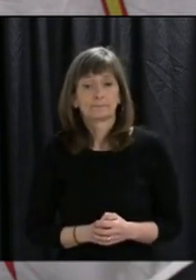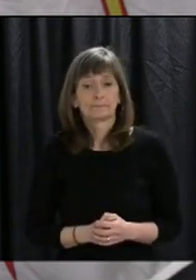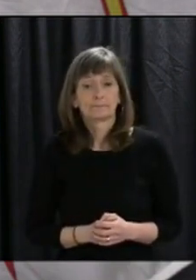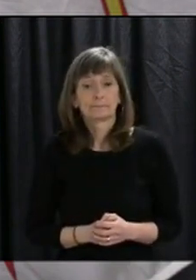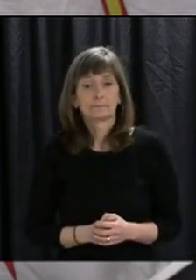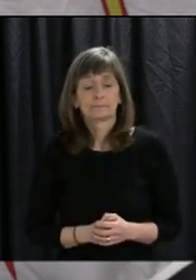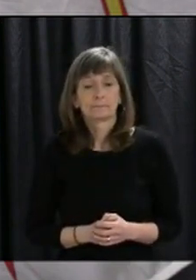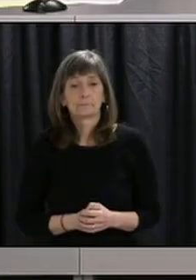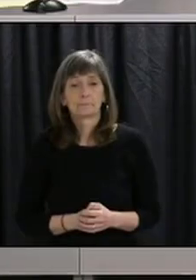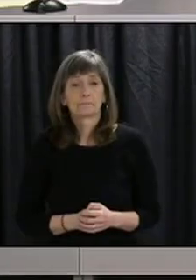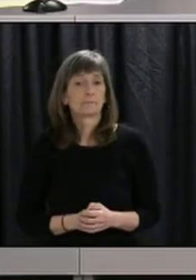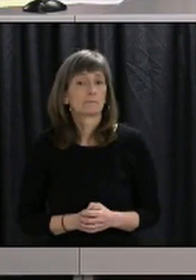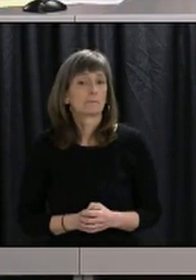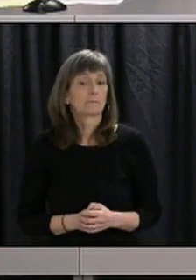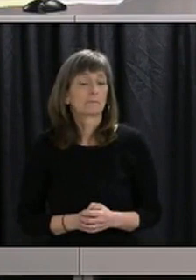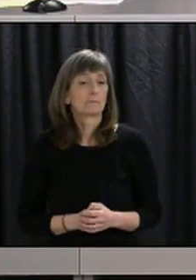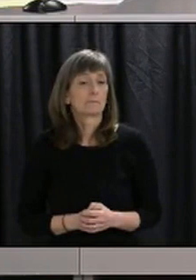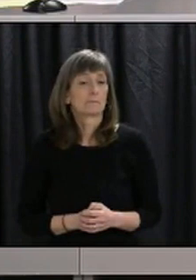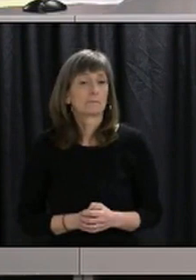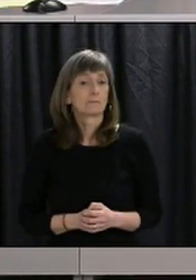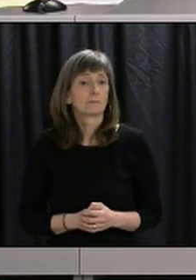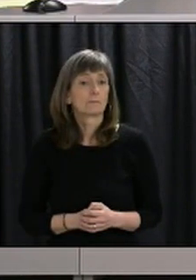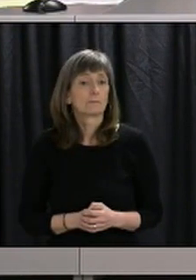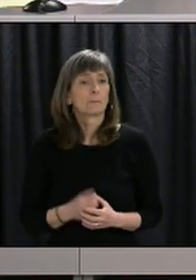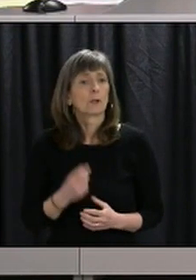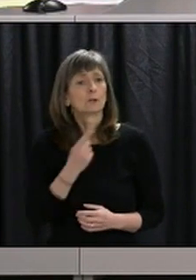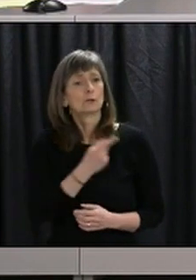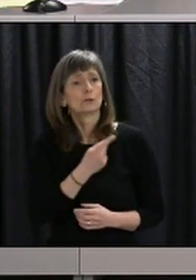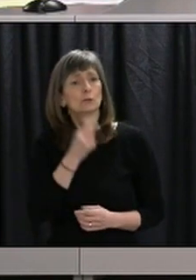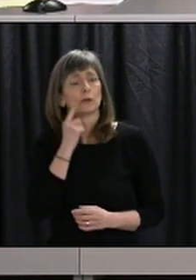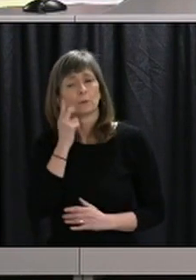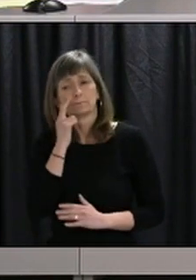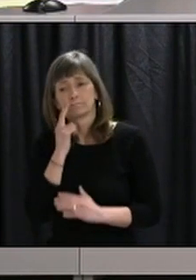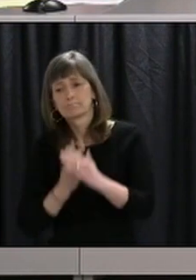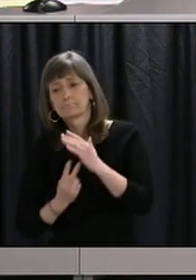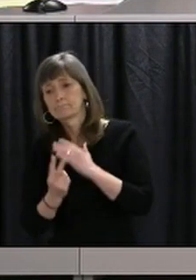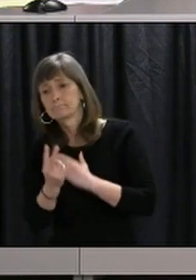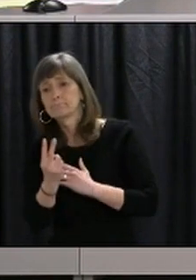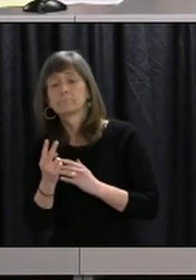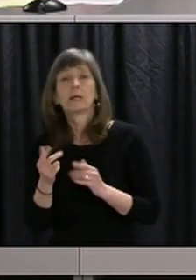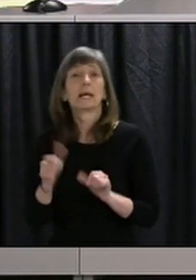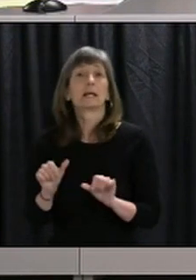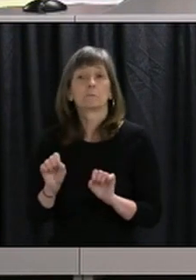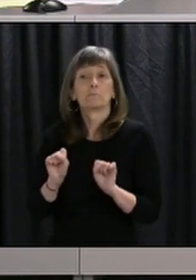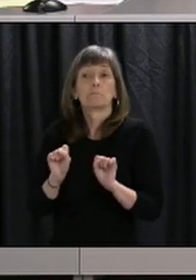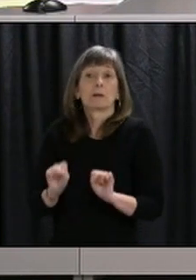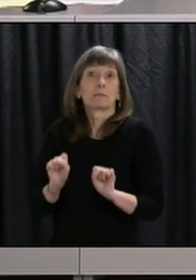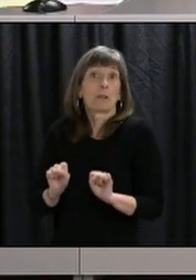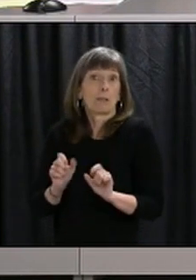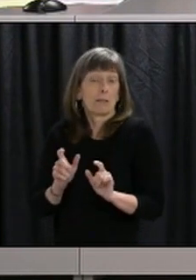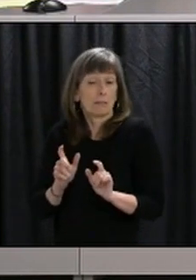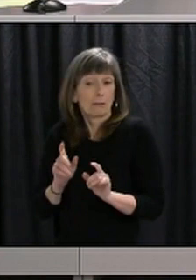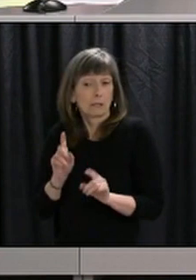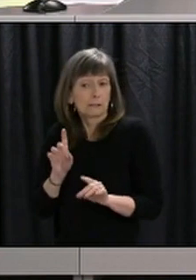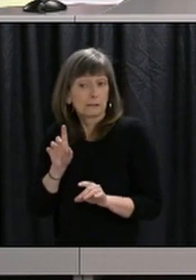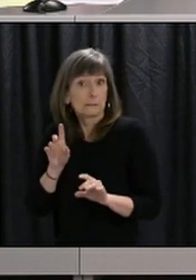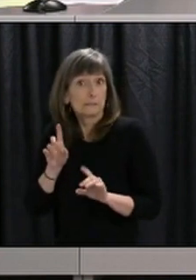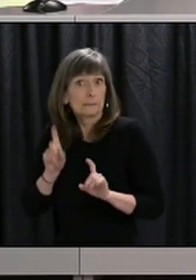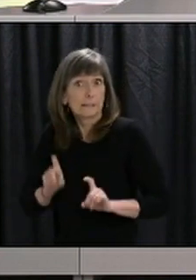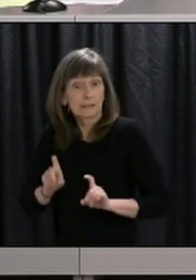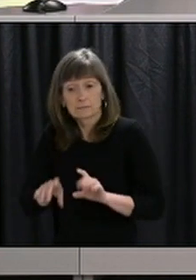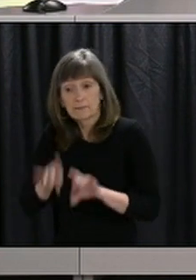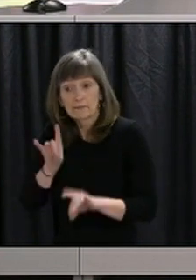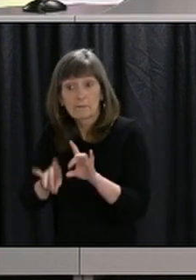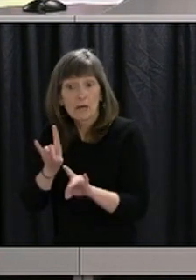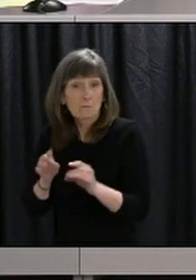And have you done any sort of estimates or modeling to look at how many cases may be out there, considering there are lots of people who've had symptoms and may